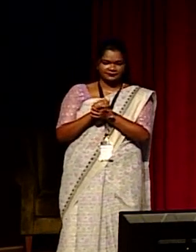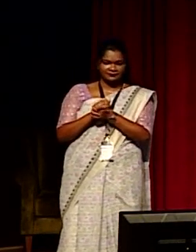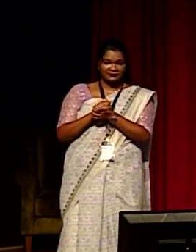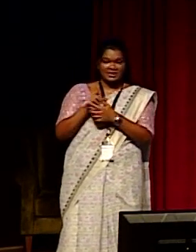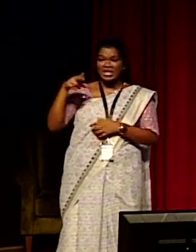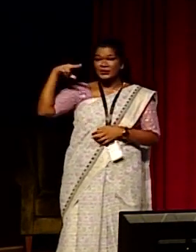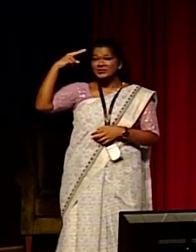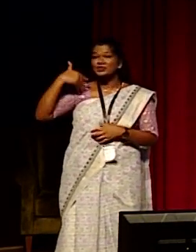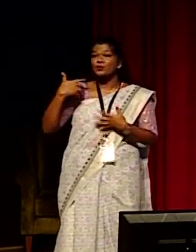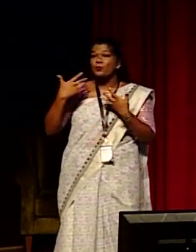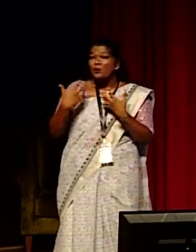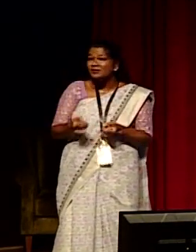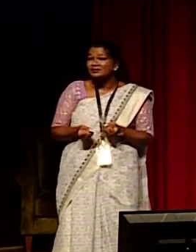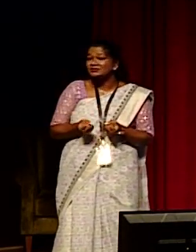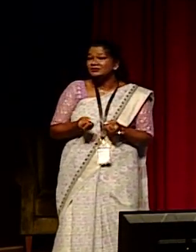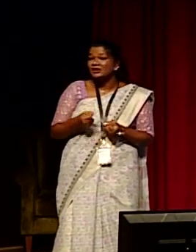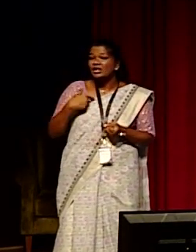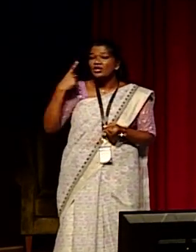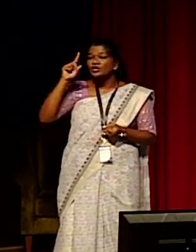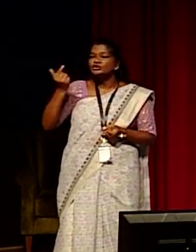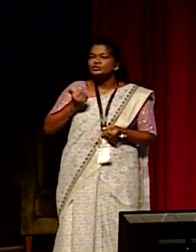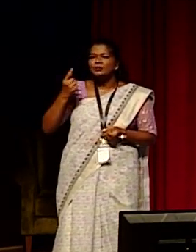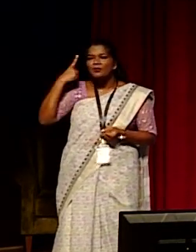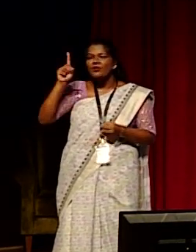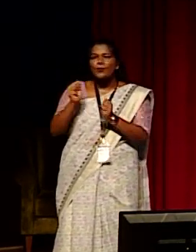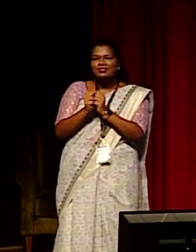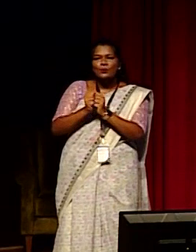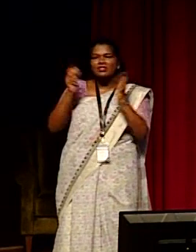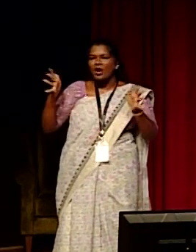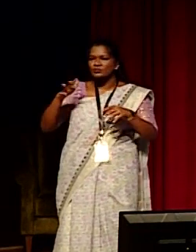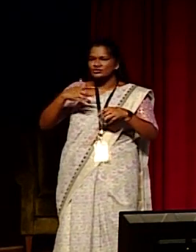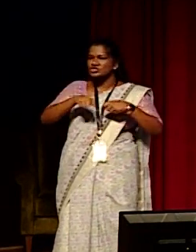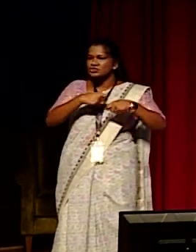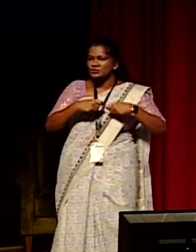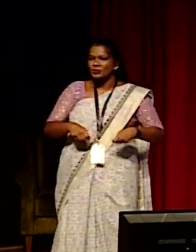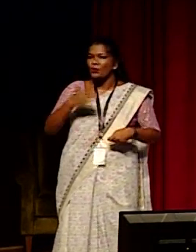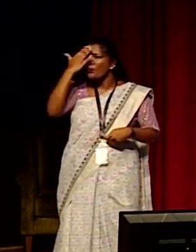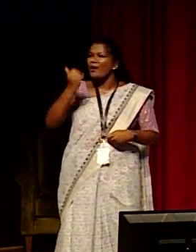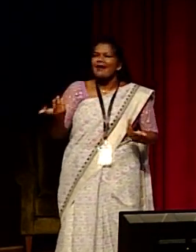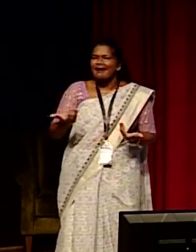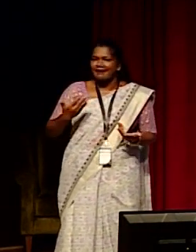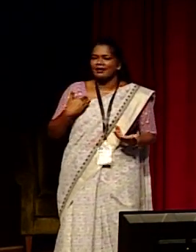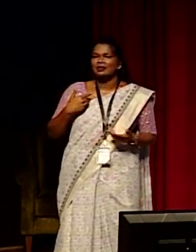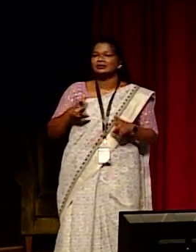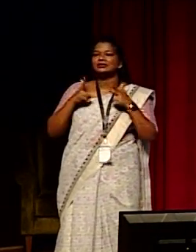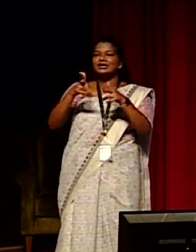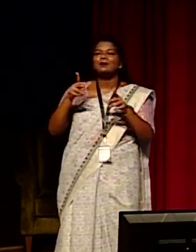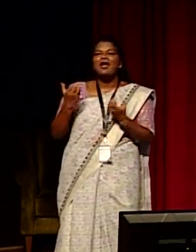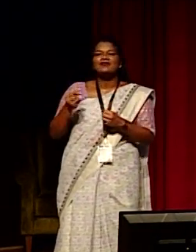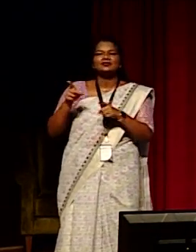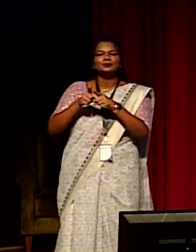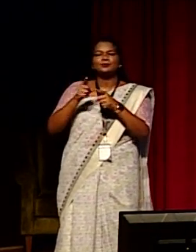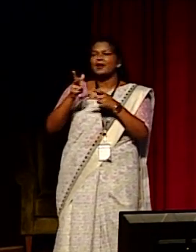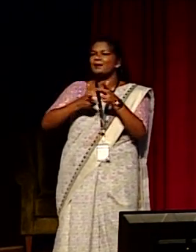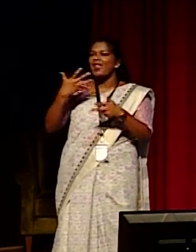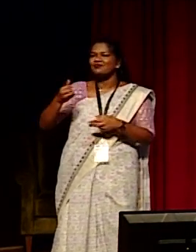The reason we wanted it to be usable with and without shoes, and why I mentioned that religious considerations had to